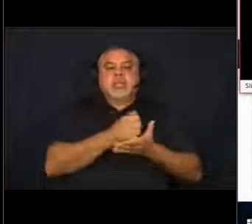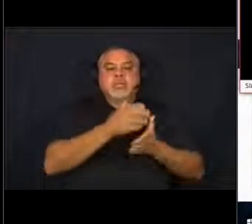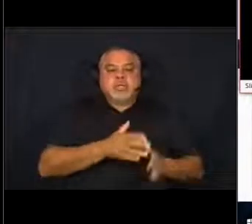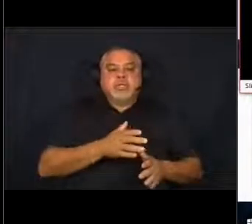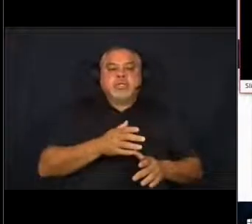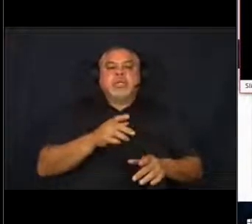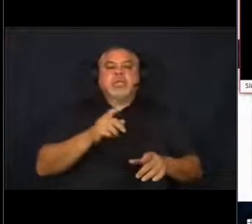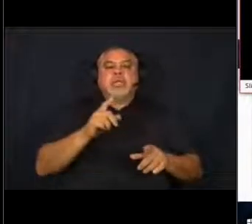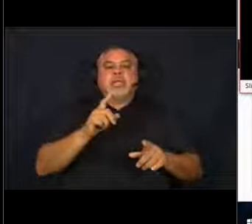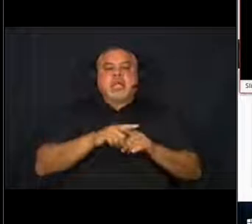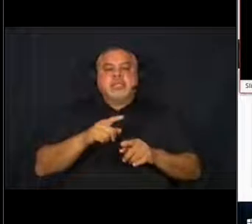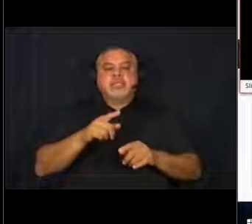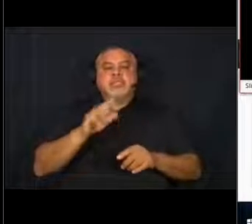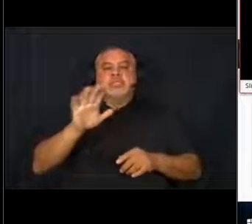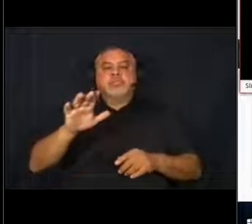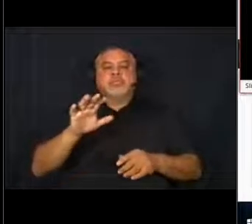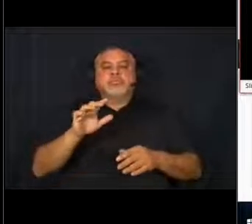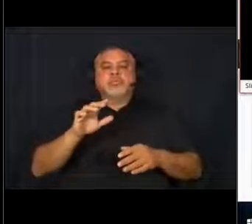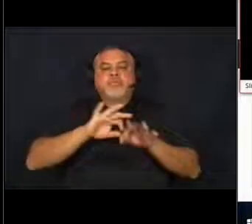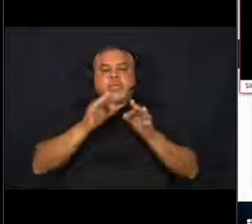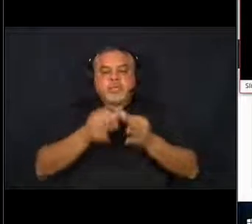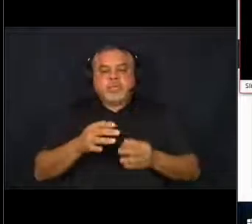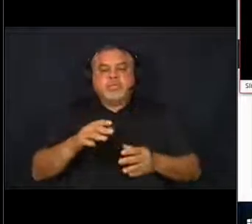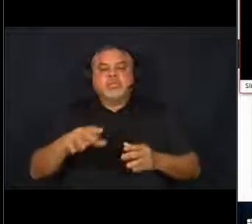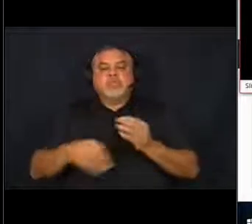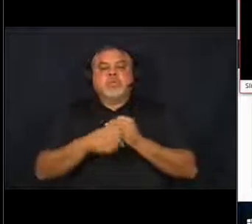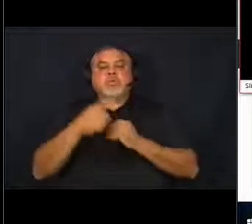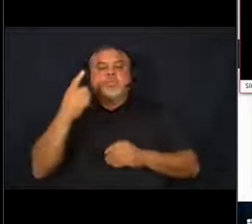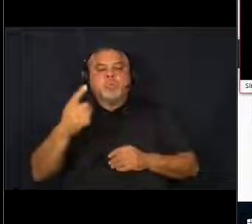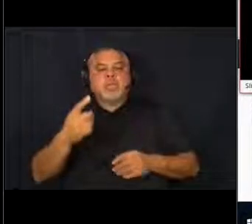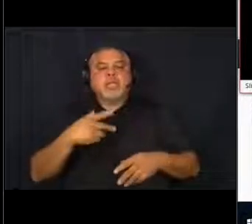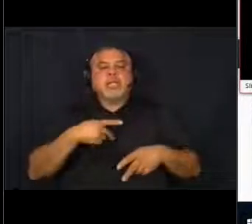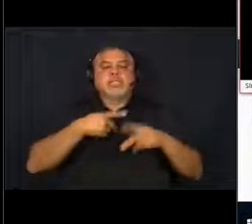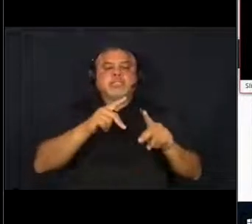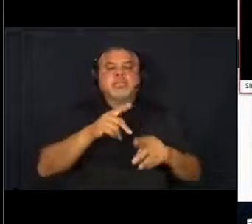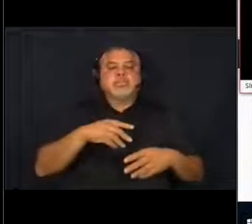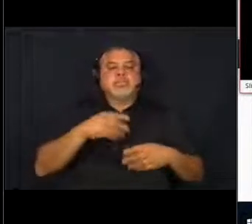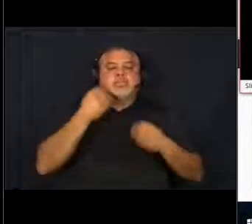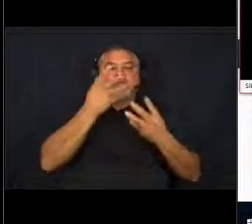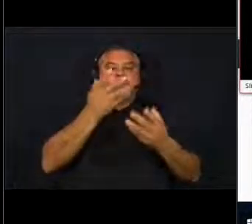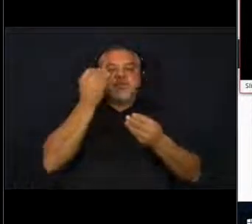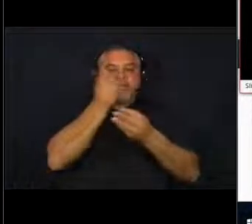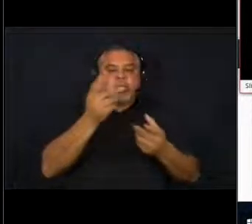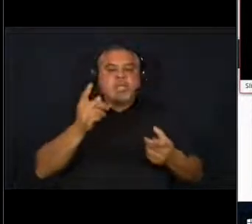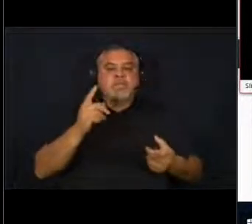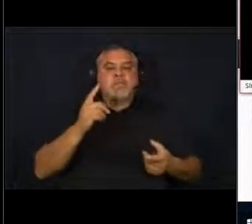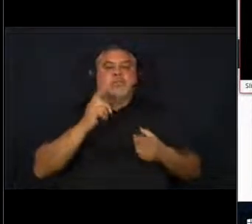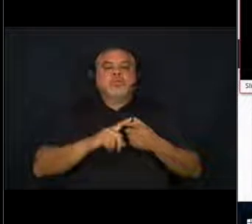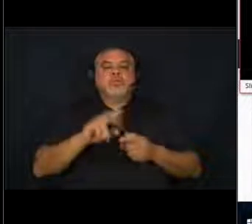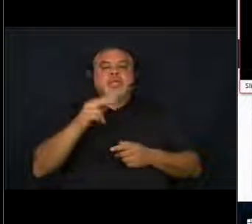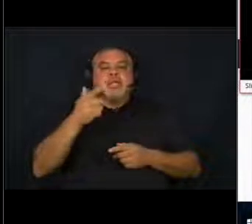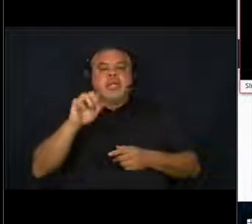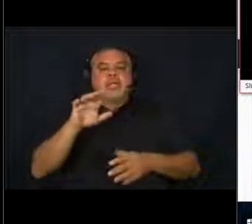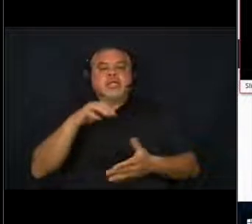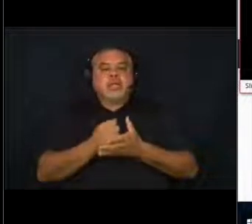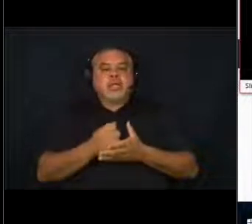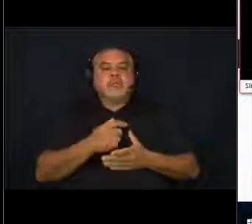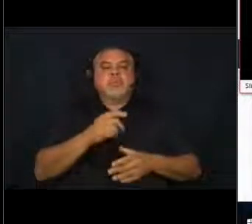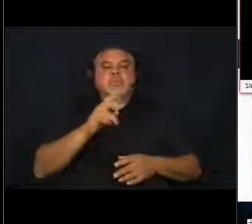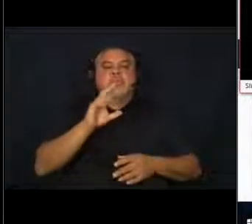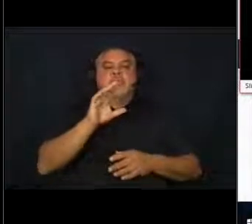relative, and Supplement 1, consent to disclose information to the Hague Adoption Convention to be filed in a designated Chicago, Illinois